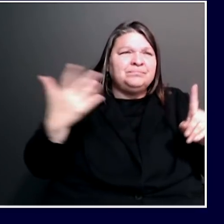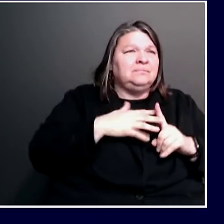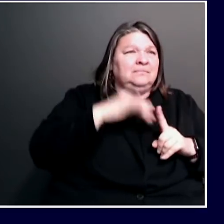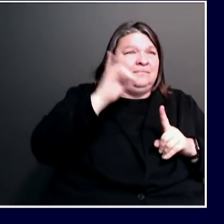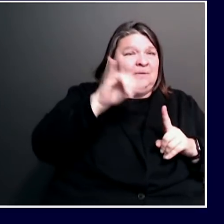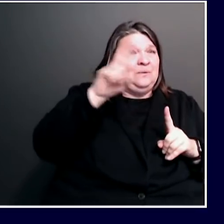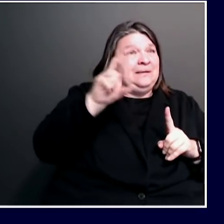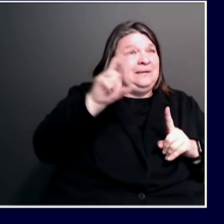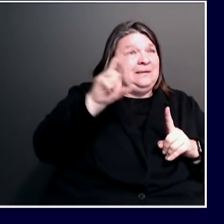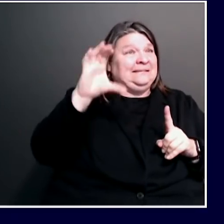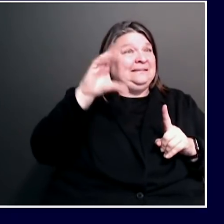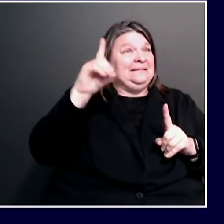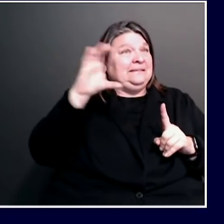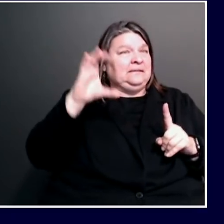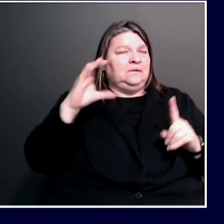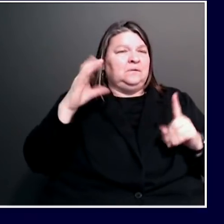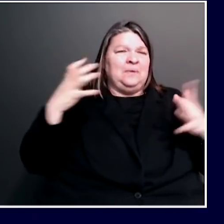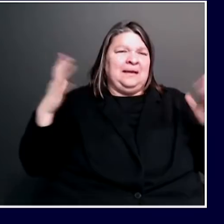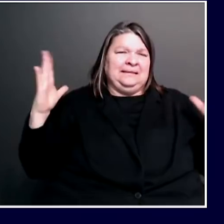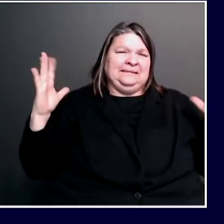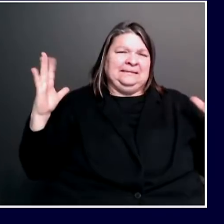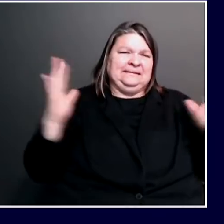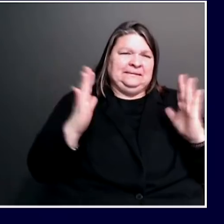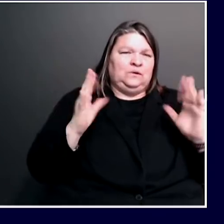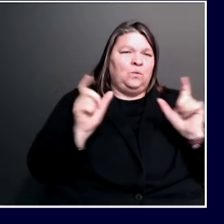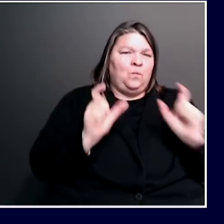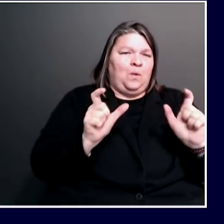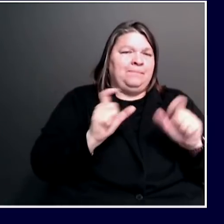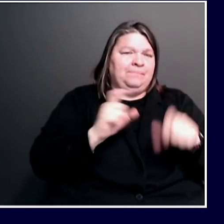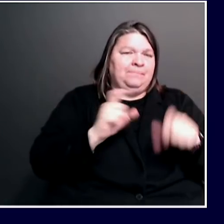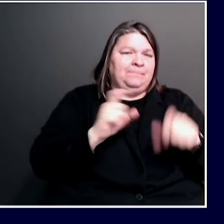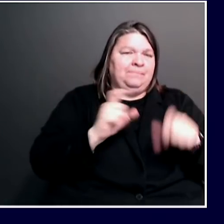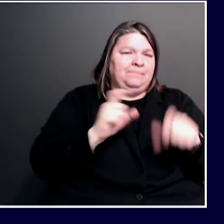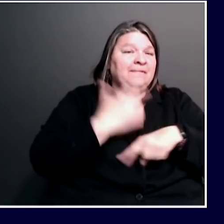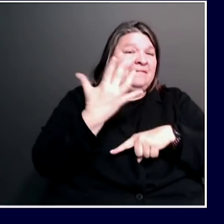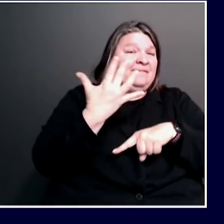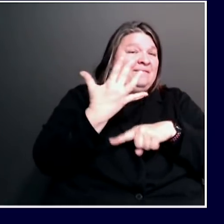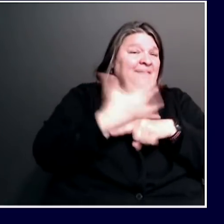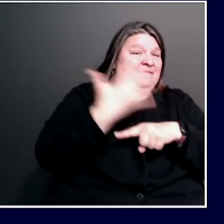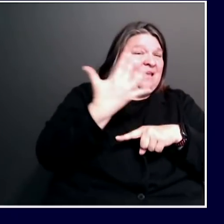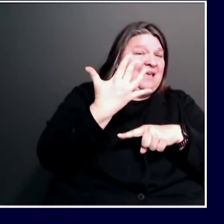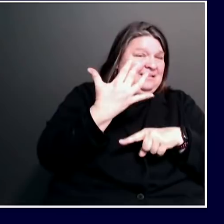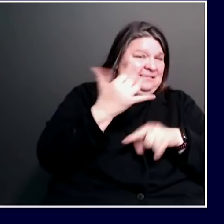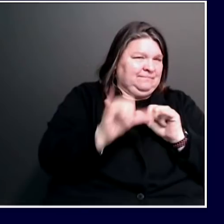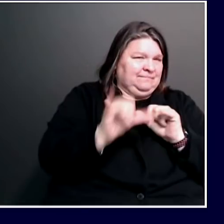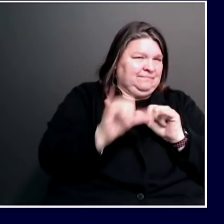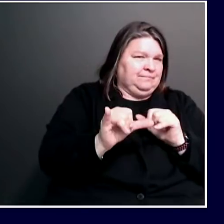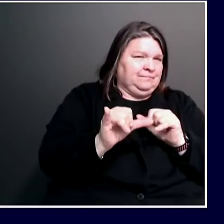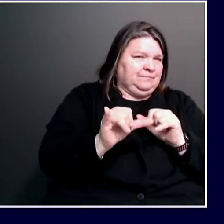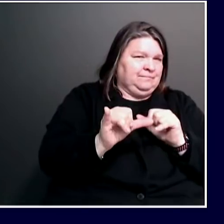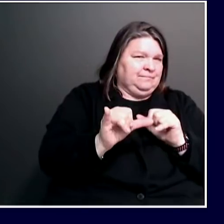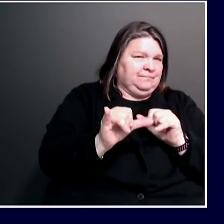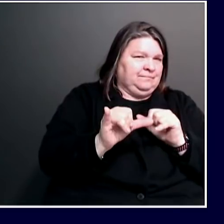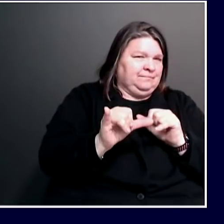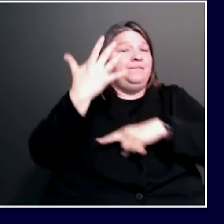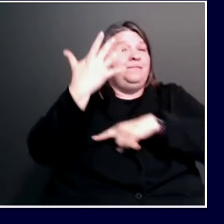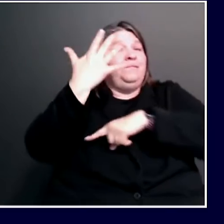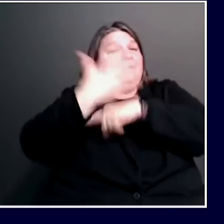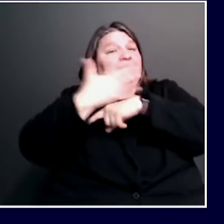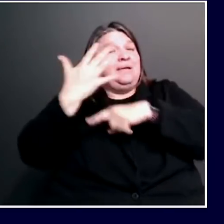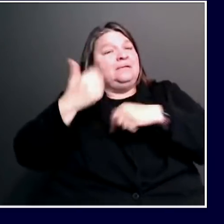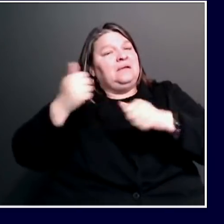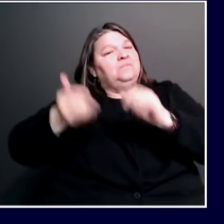period, 5 days now inside and then 5 days with a mask on, by the time that contact tracers reach